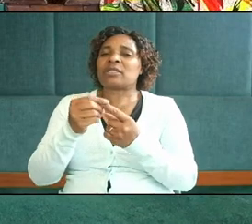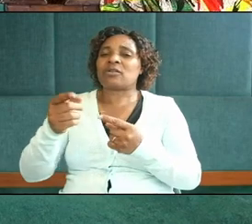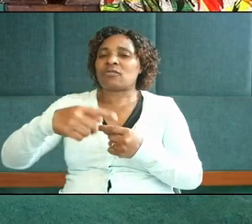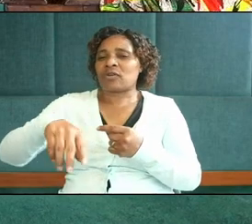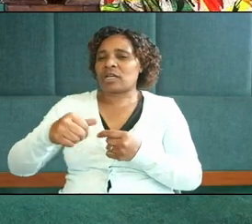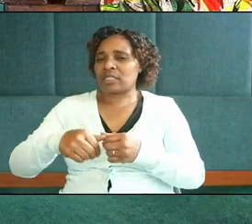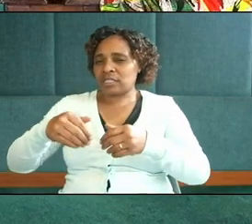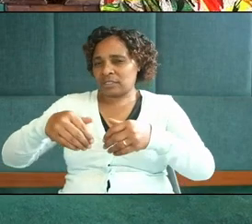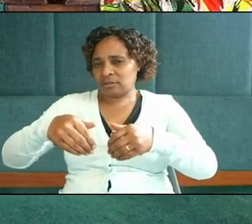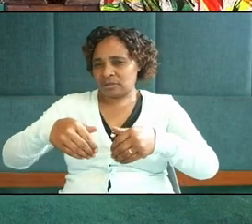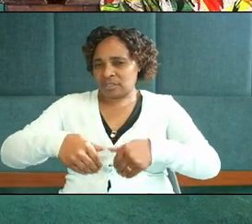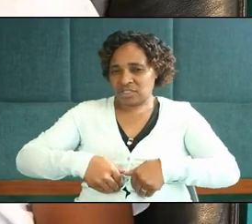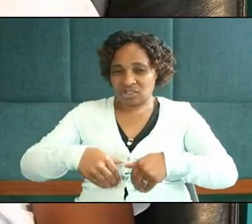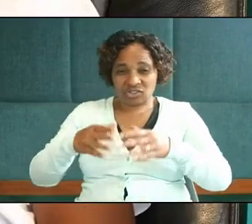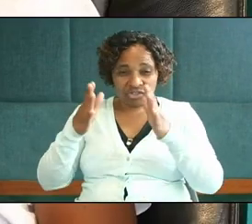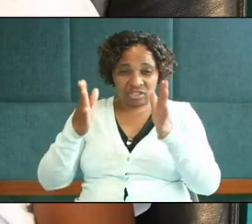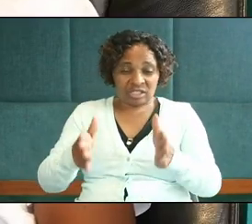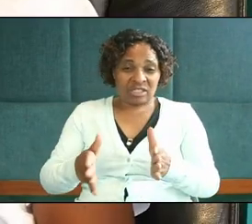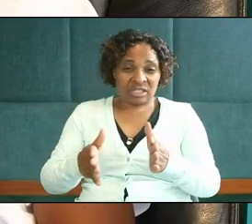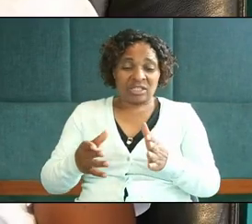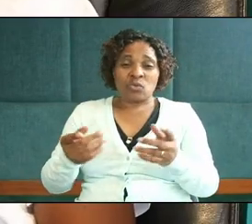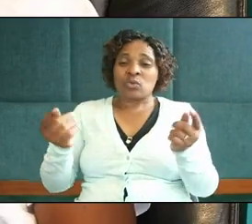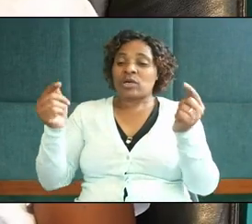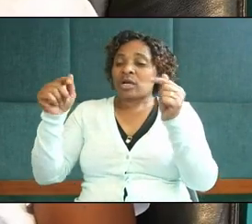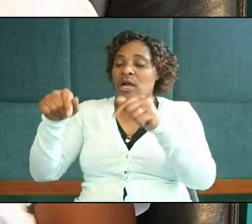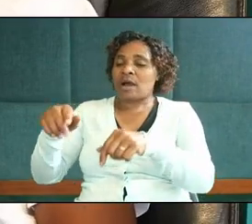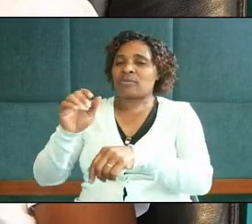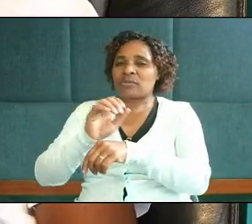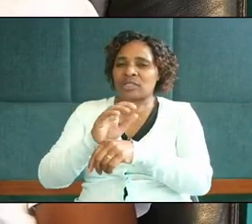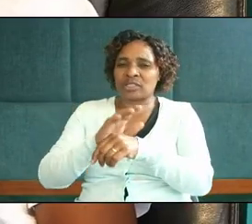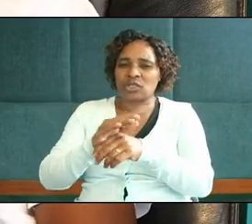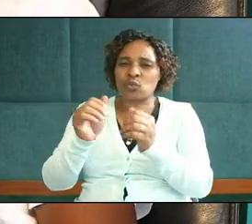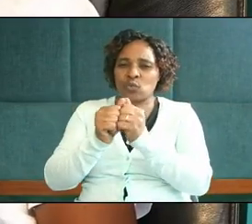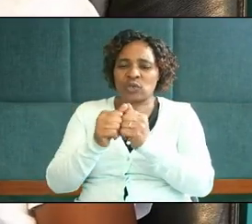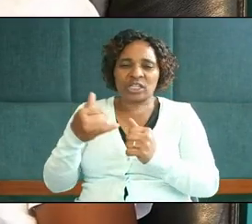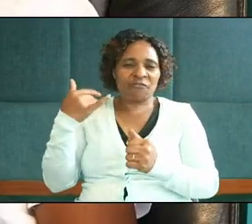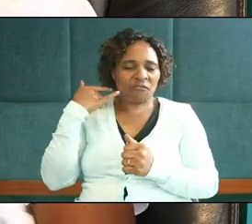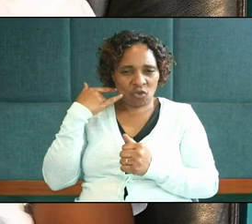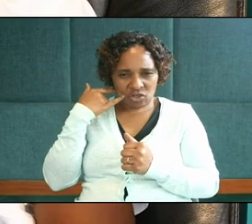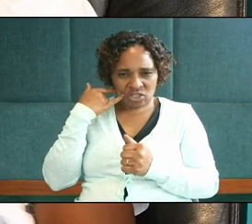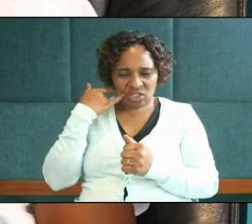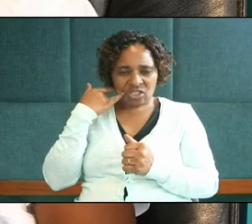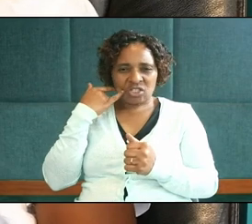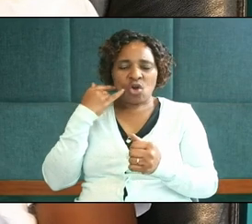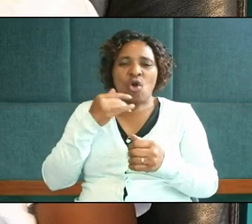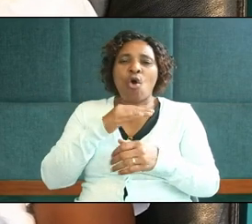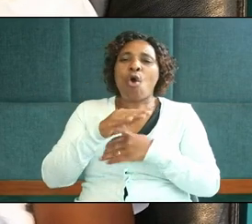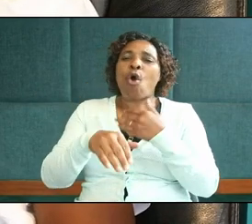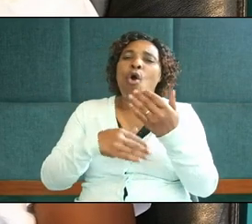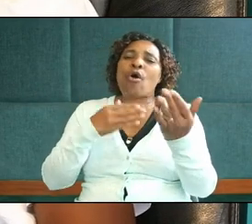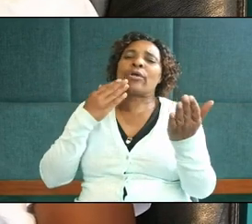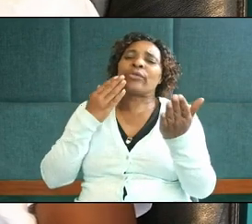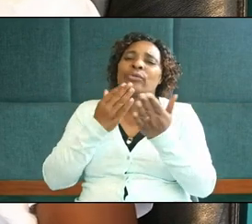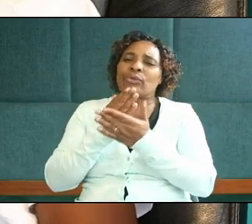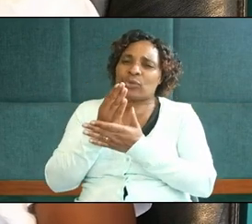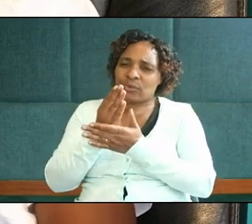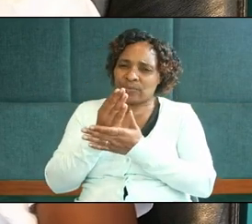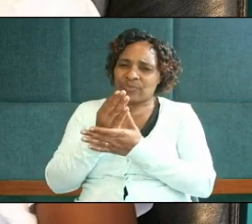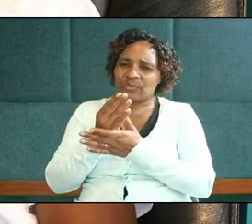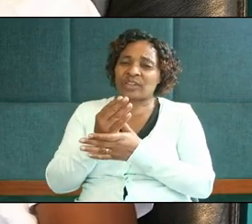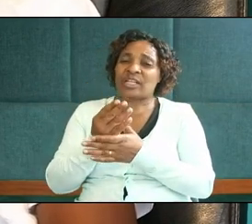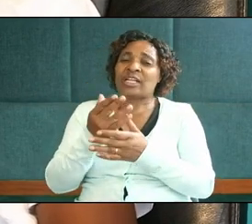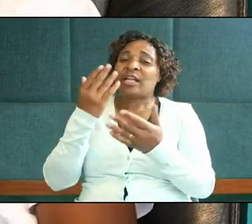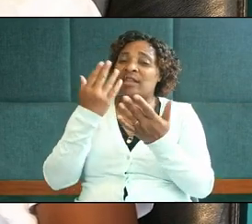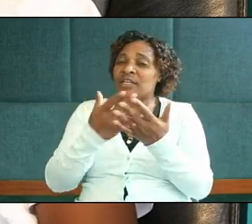us teenagers, because we come to church and our gadgets are on all through. And the things that